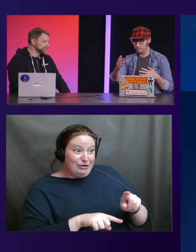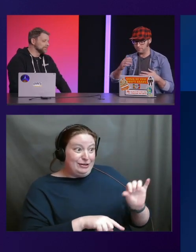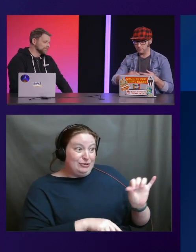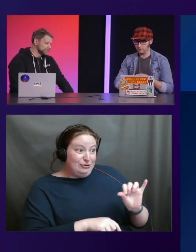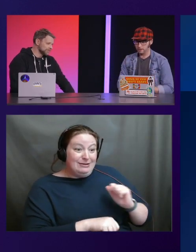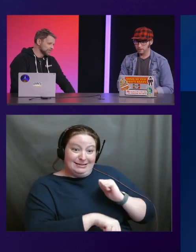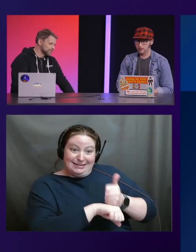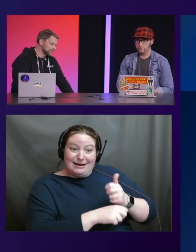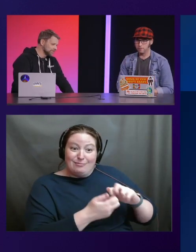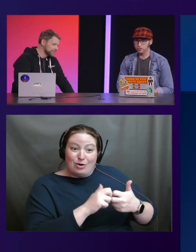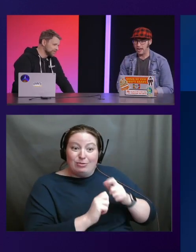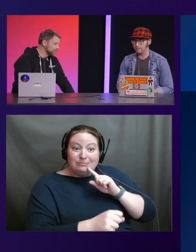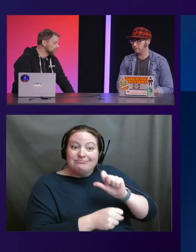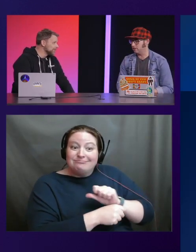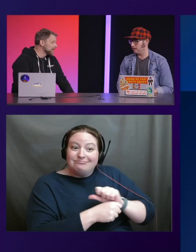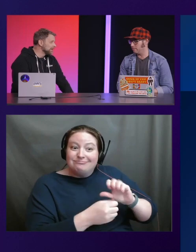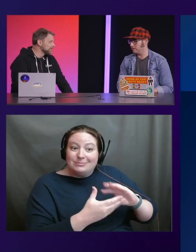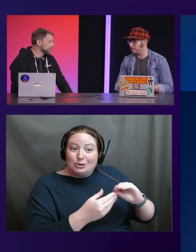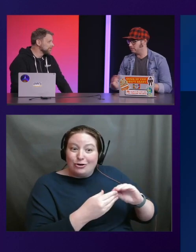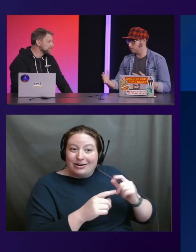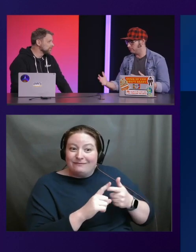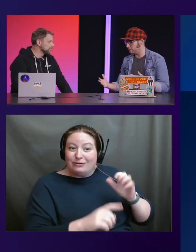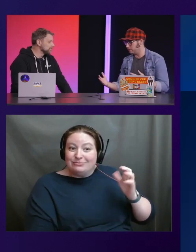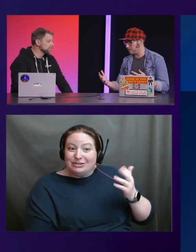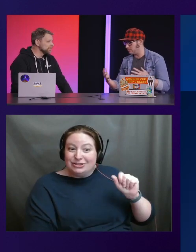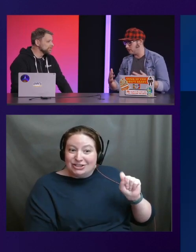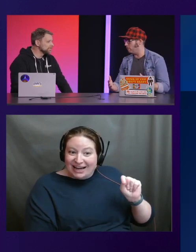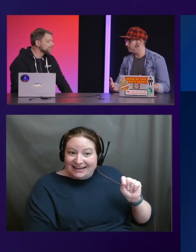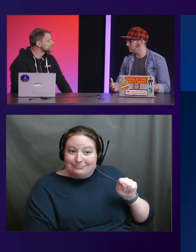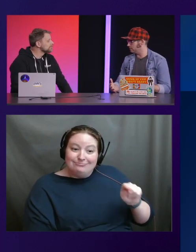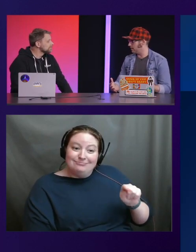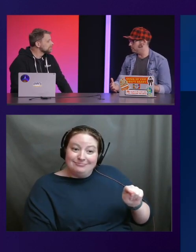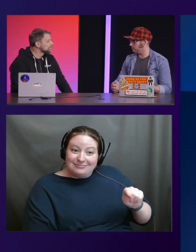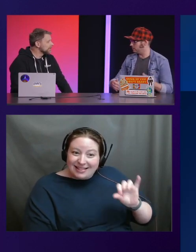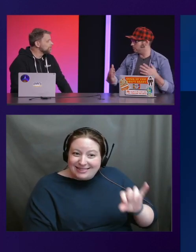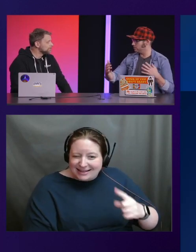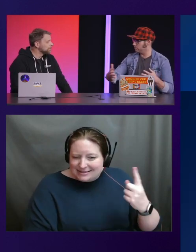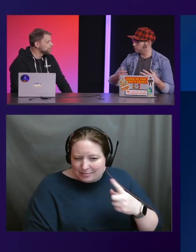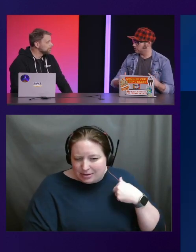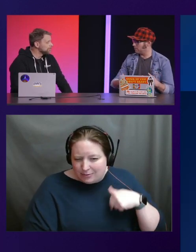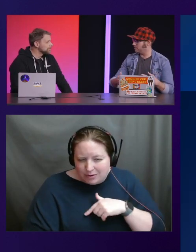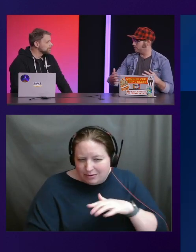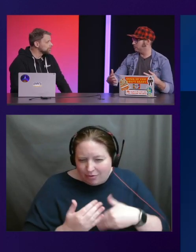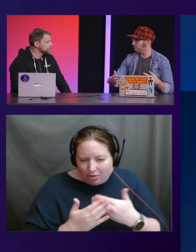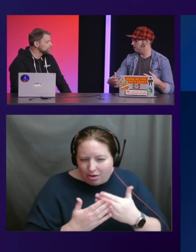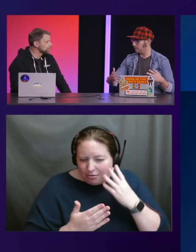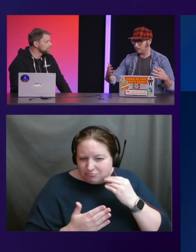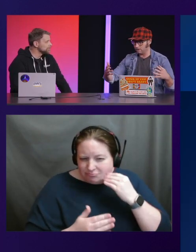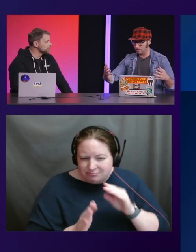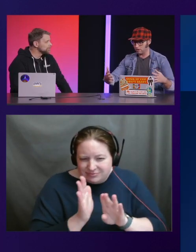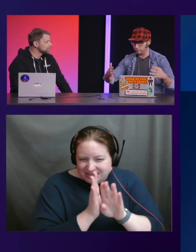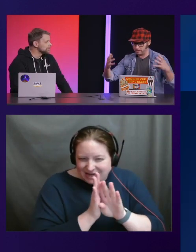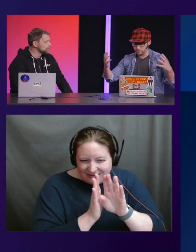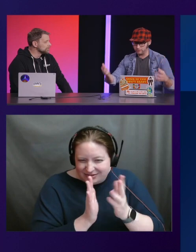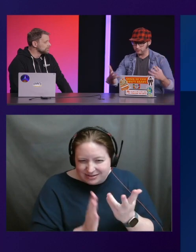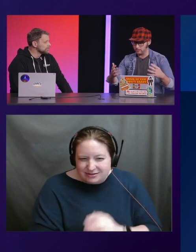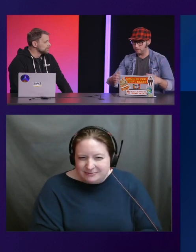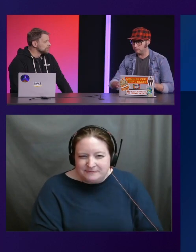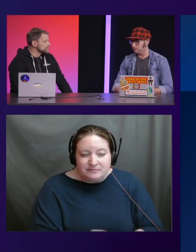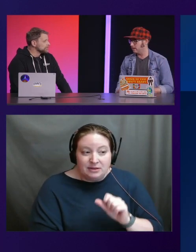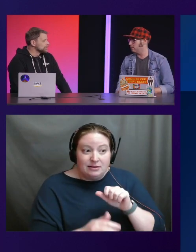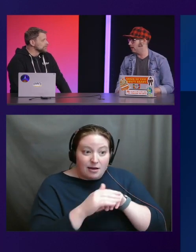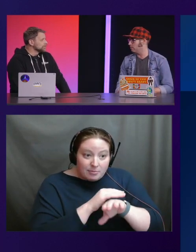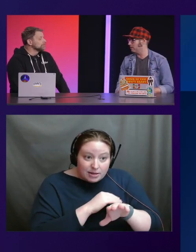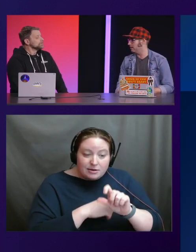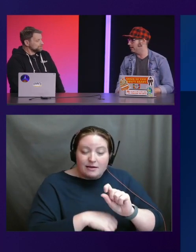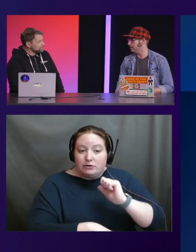right, from chat. So, I mean, this is something that we all face as devs. You come into a workplace, you have to set up